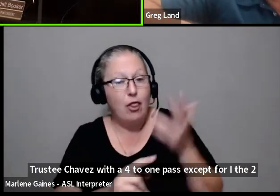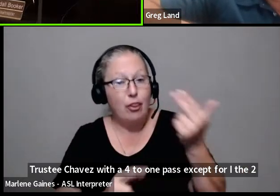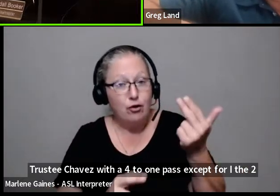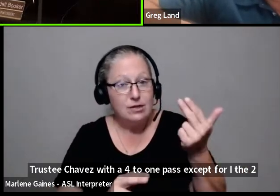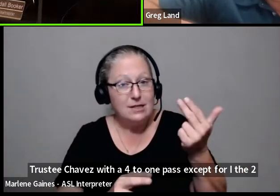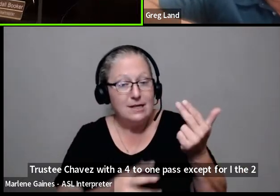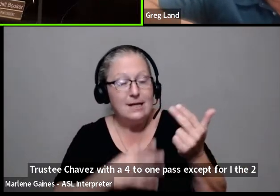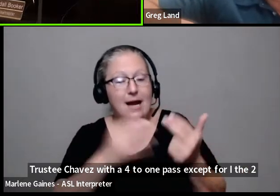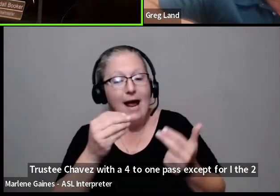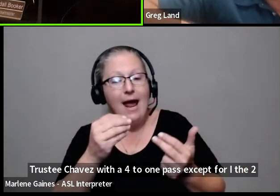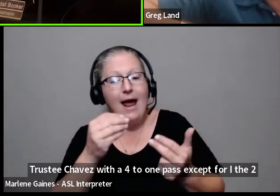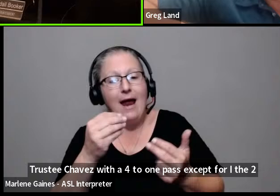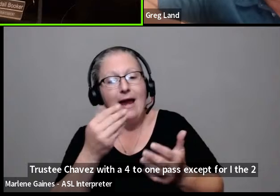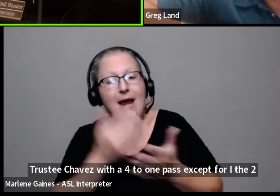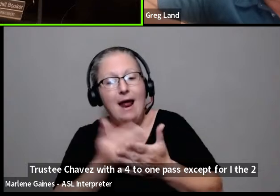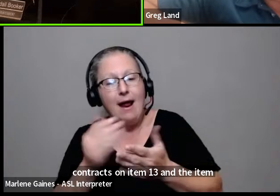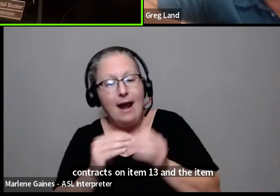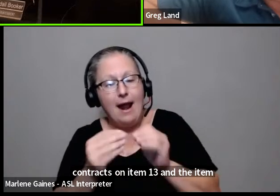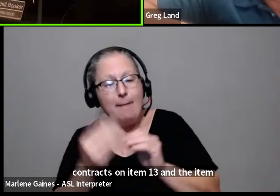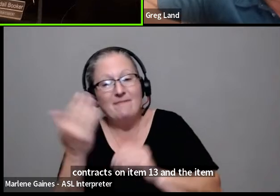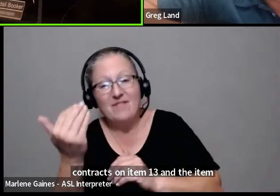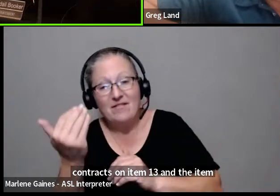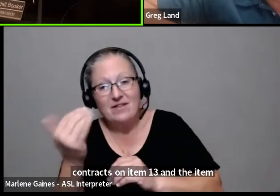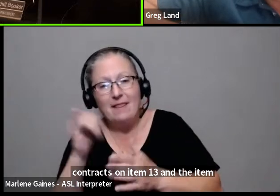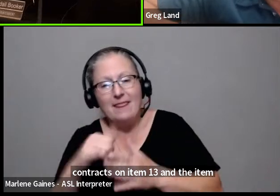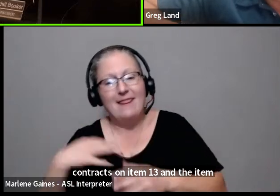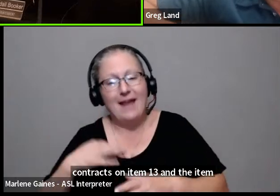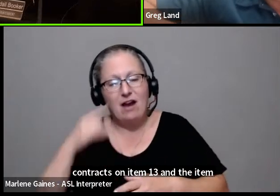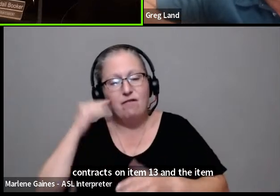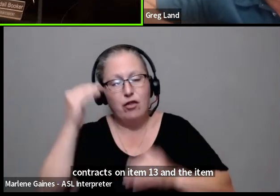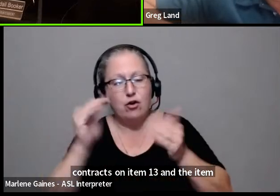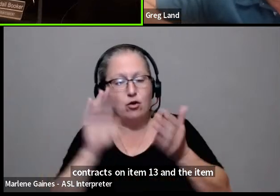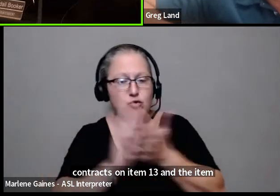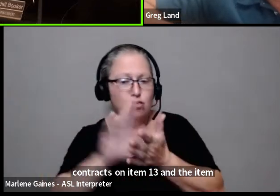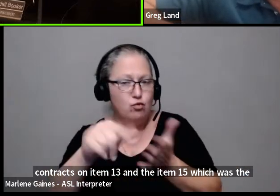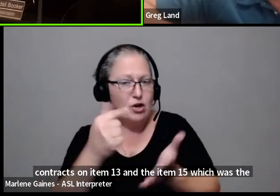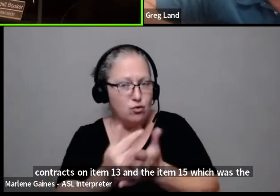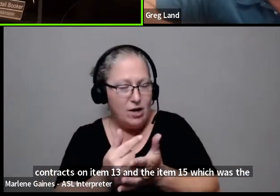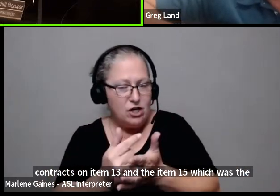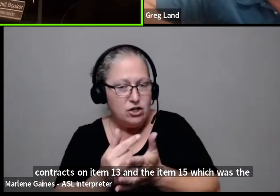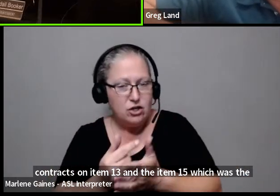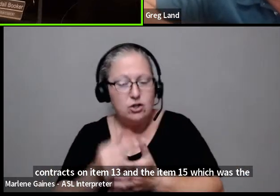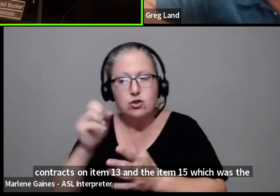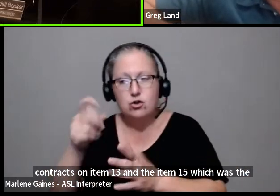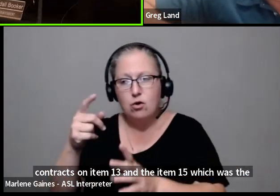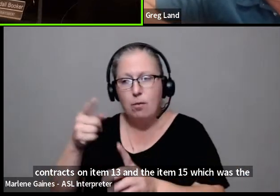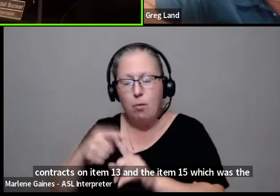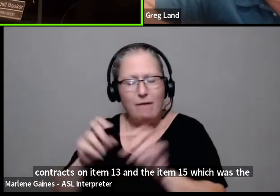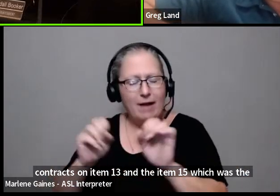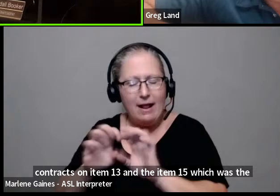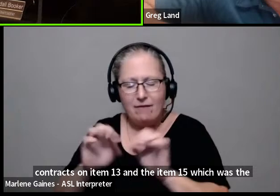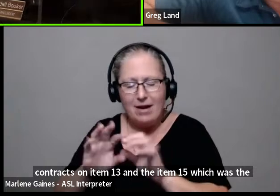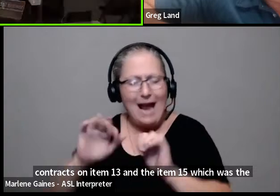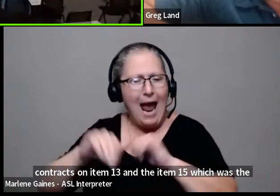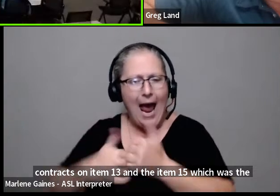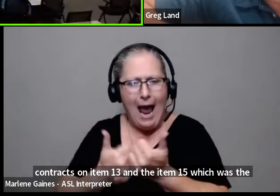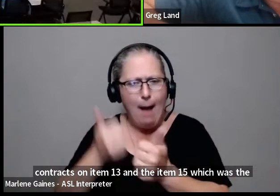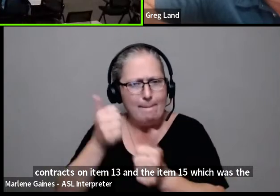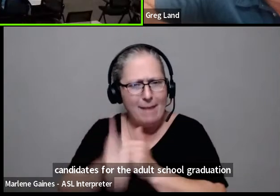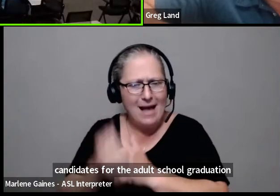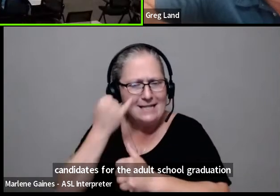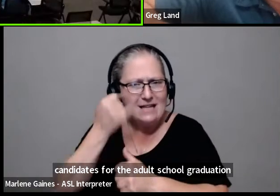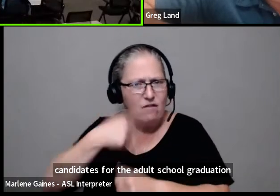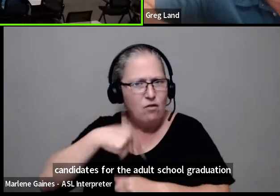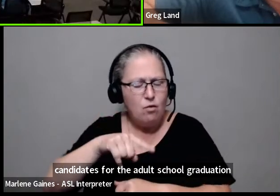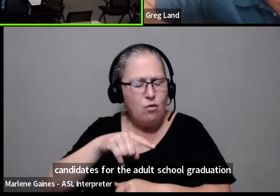13 and the item 15, which was the candidates for the adult school graduation. So point of clarification, how were they passed when we